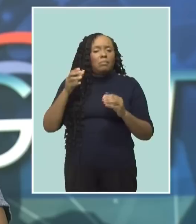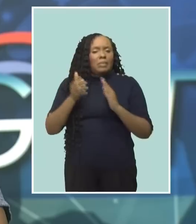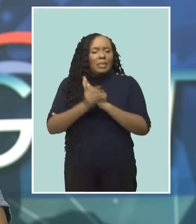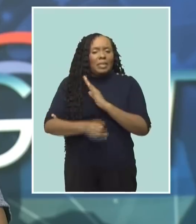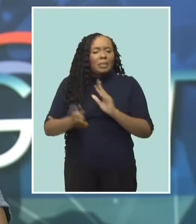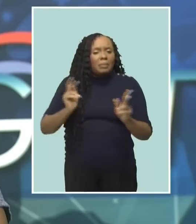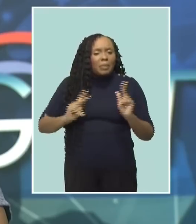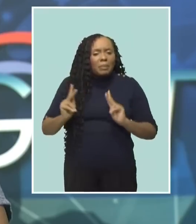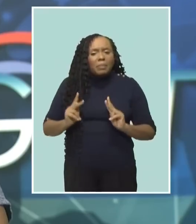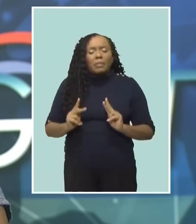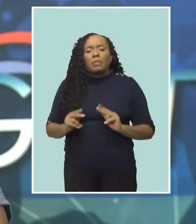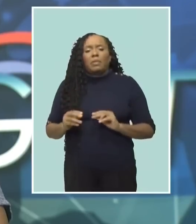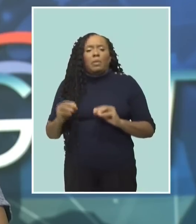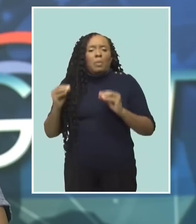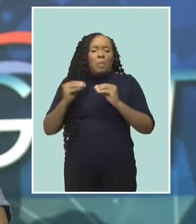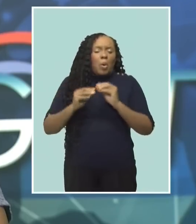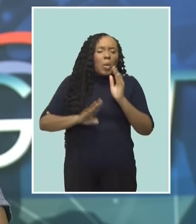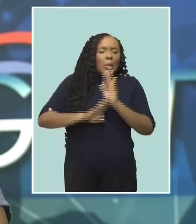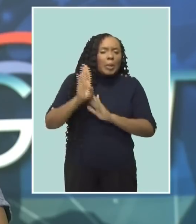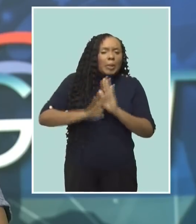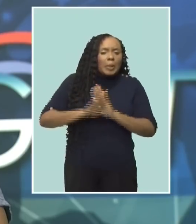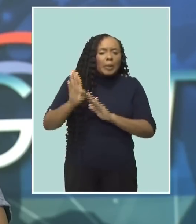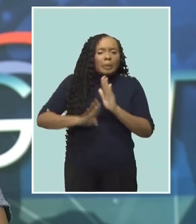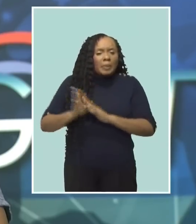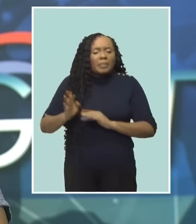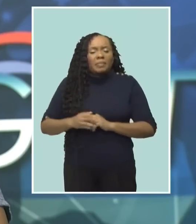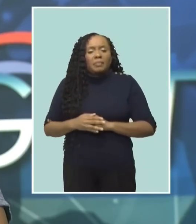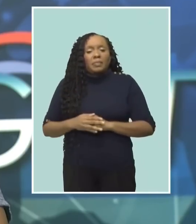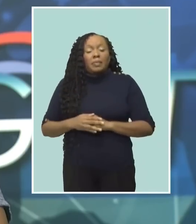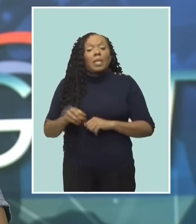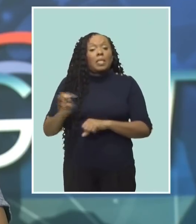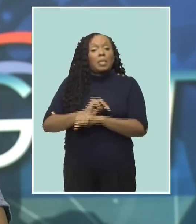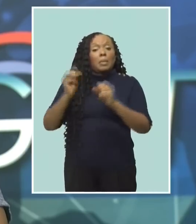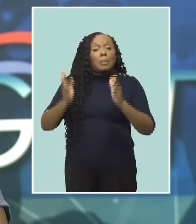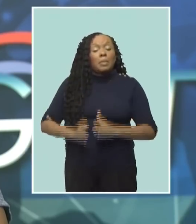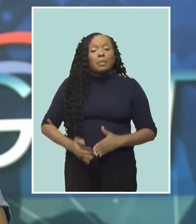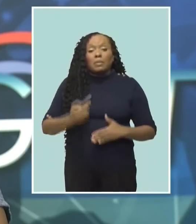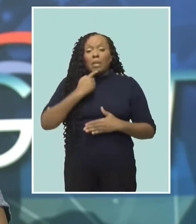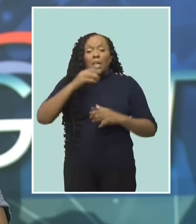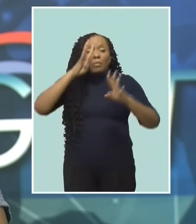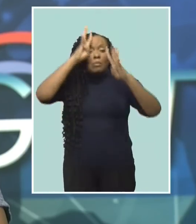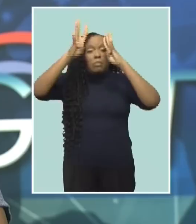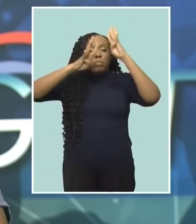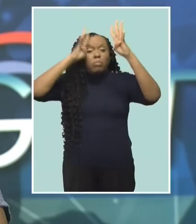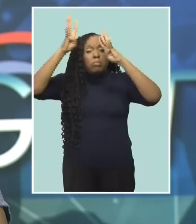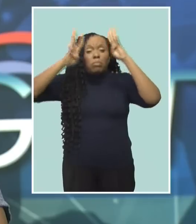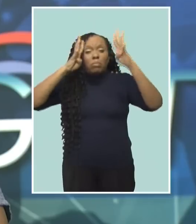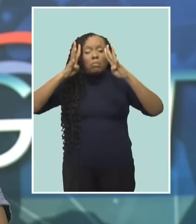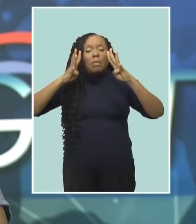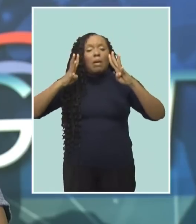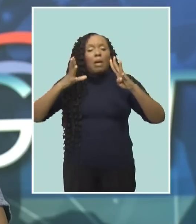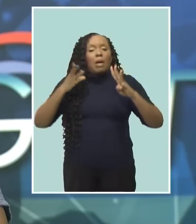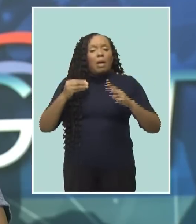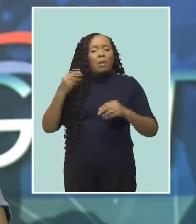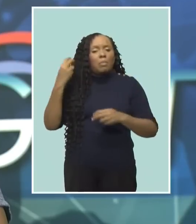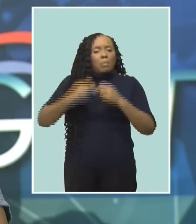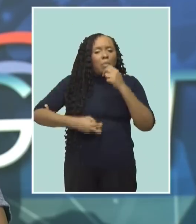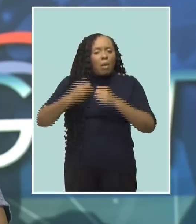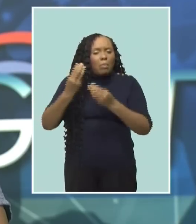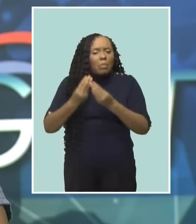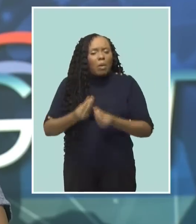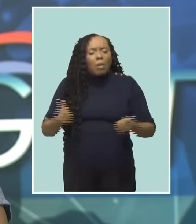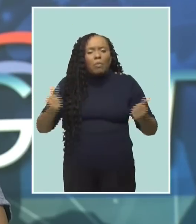to the discussion. Minister Cadell underscored the importance of innovation and problem-solving forums to the lives of